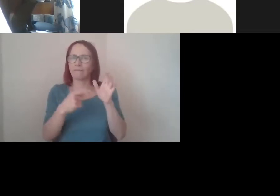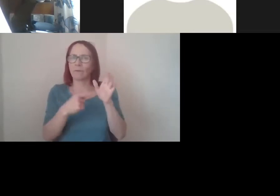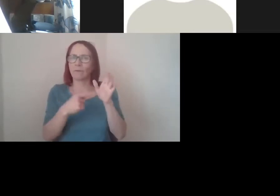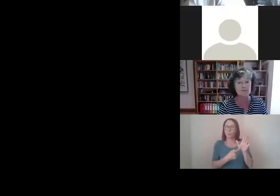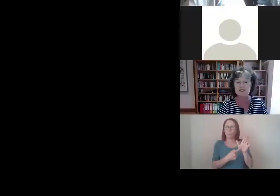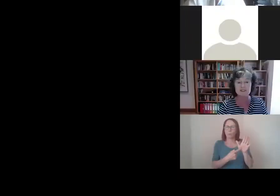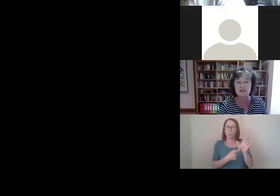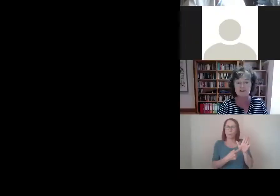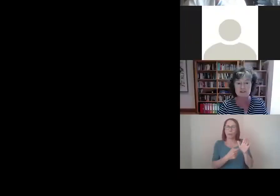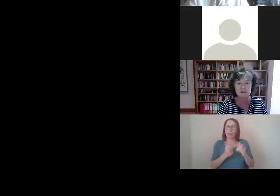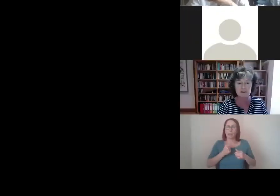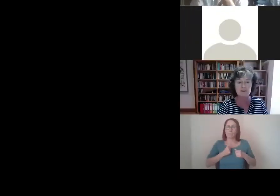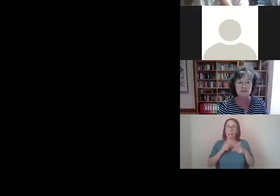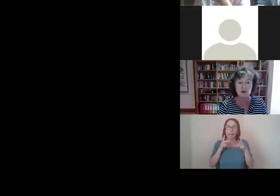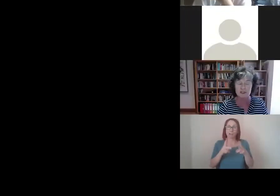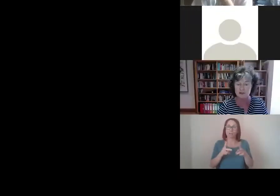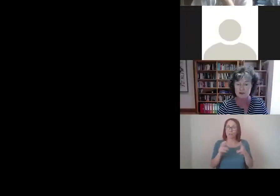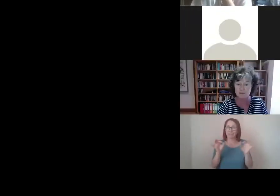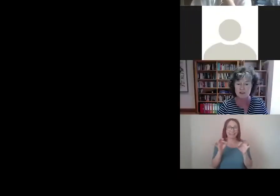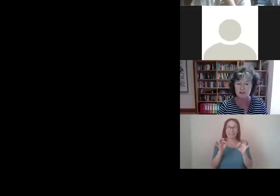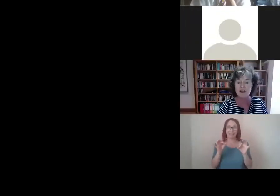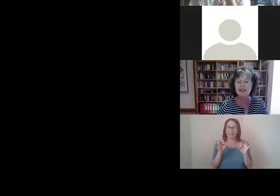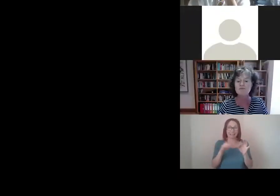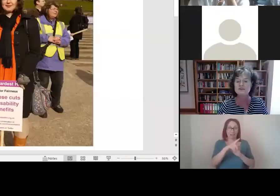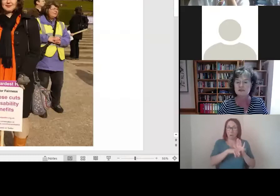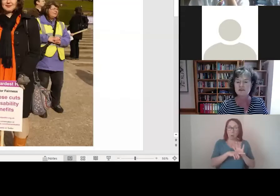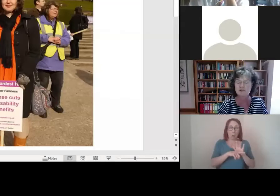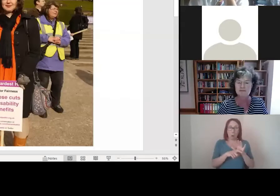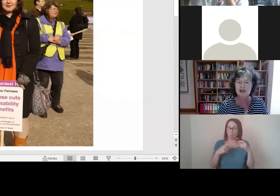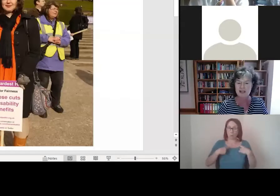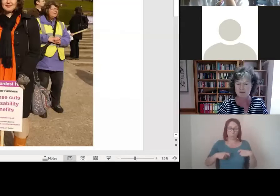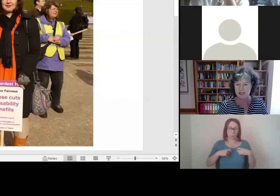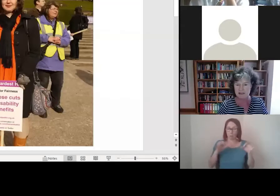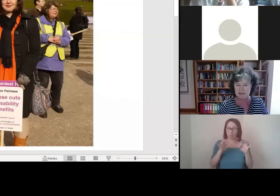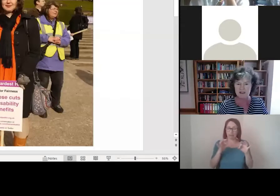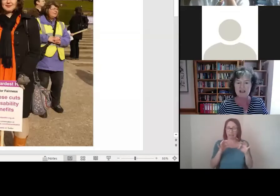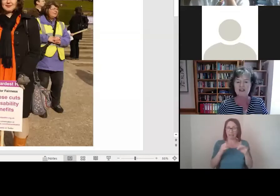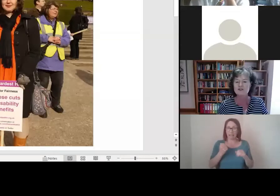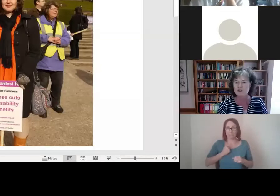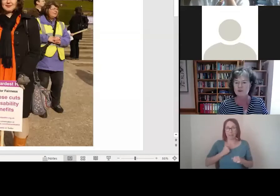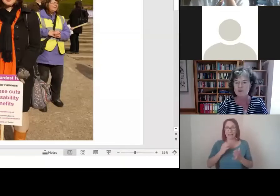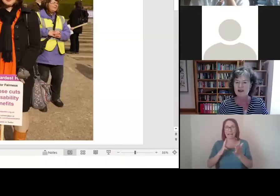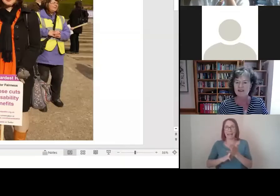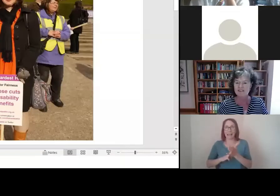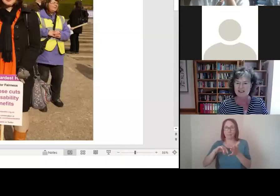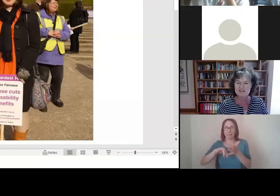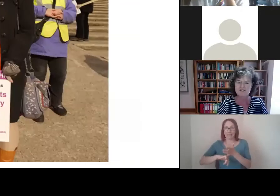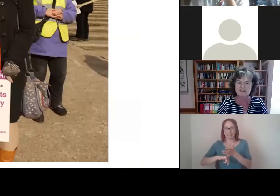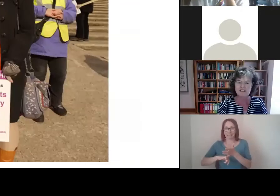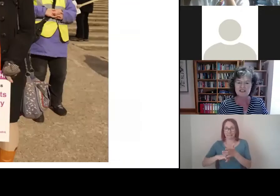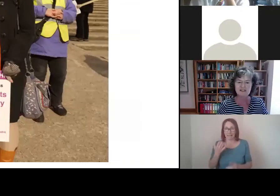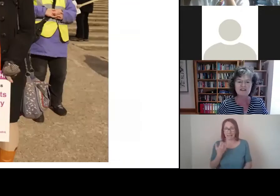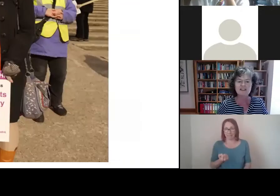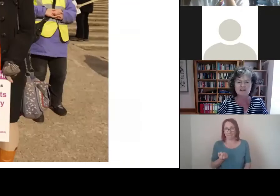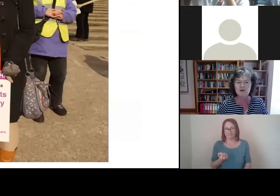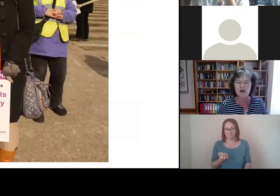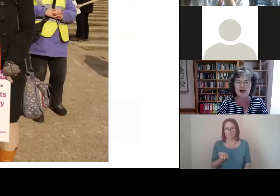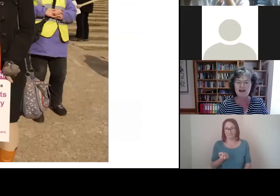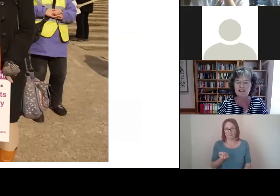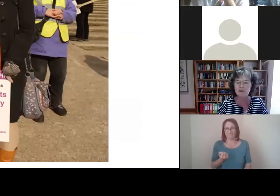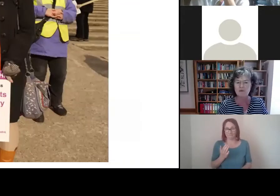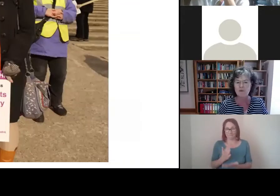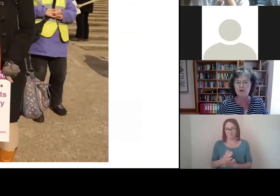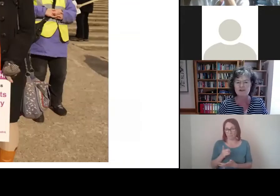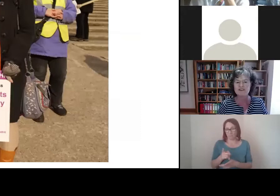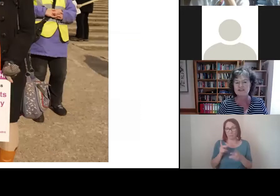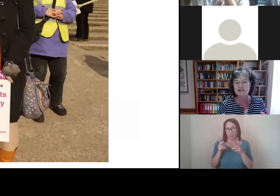public appointments was nothing to do with law or social work. It was to do with my MS. So at the end of the day,